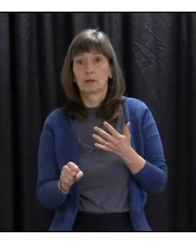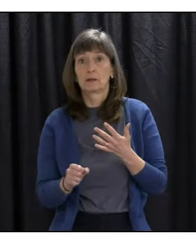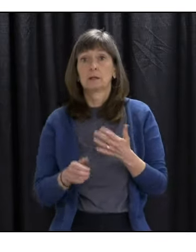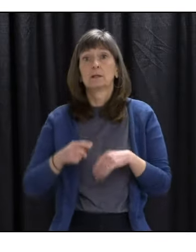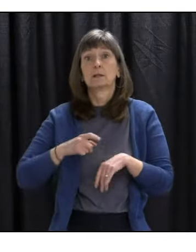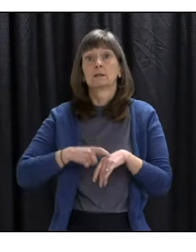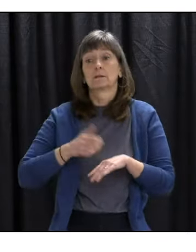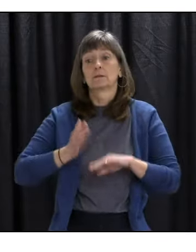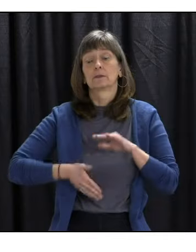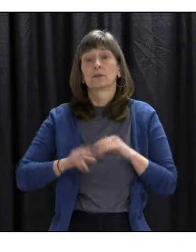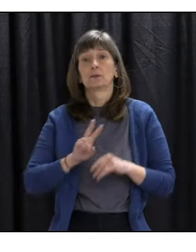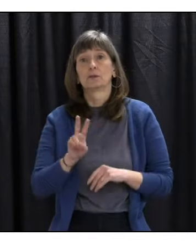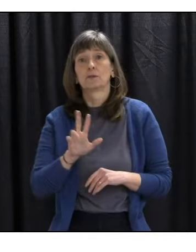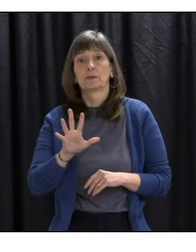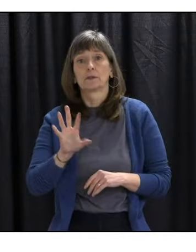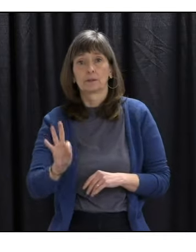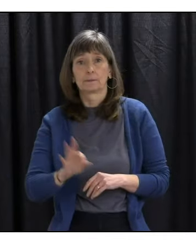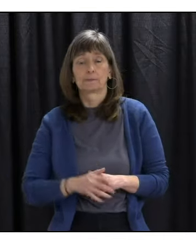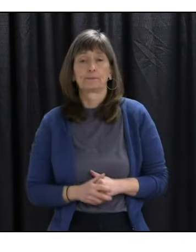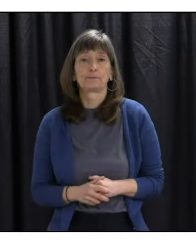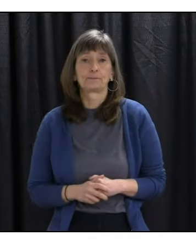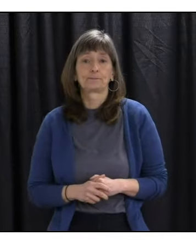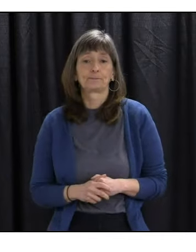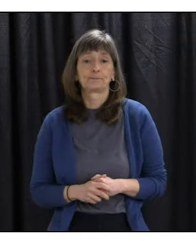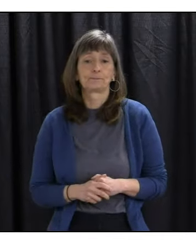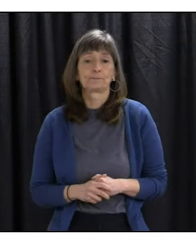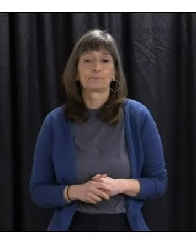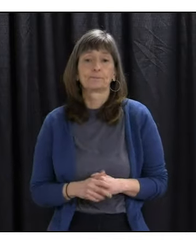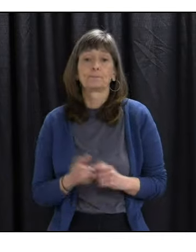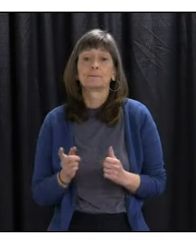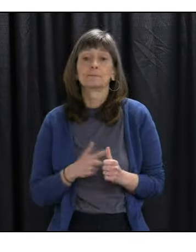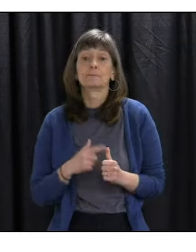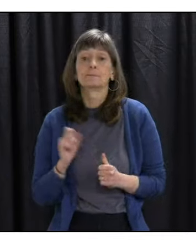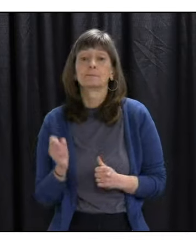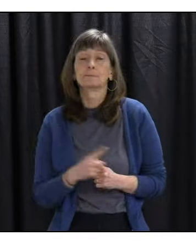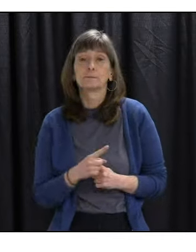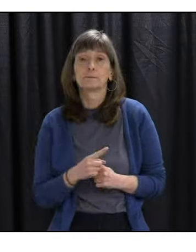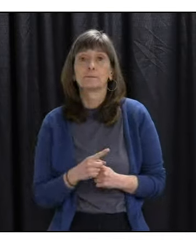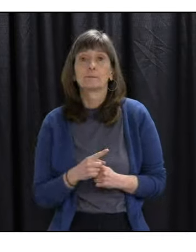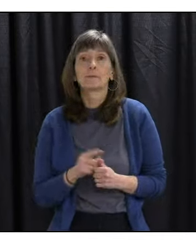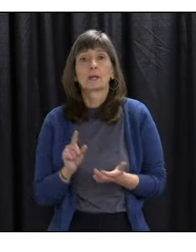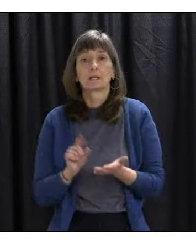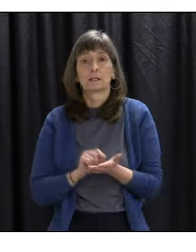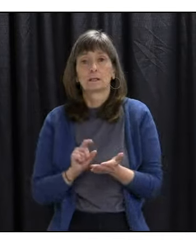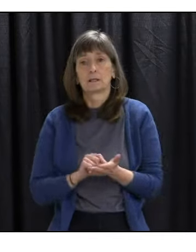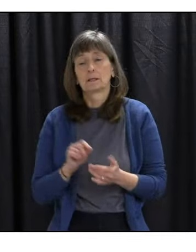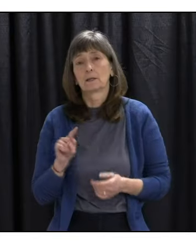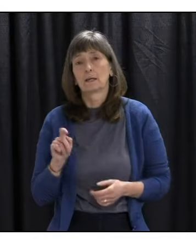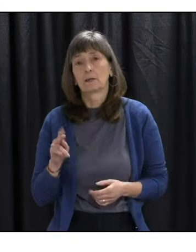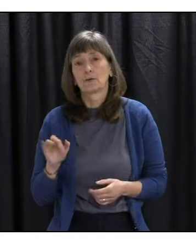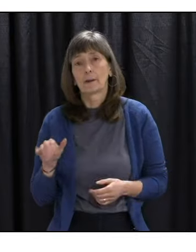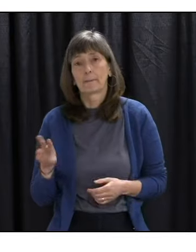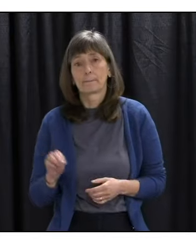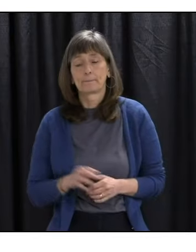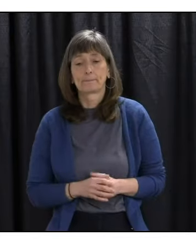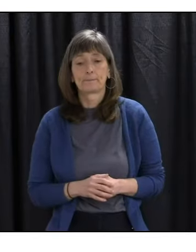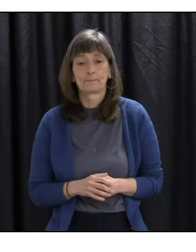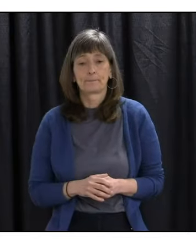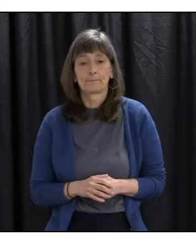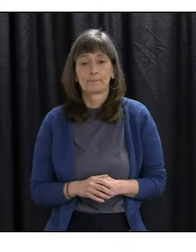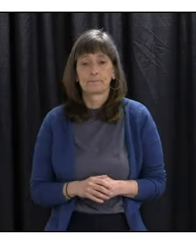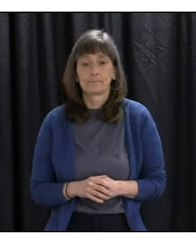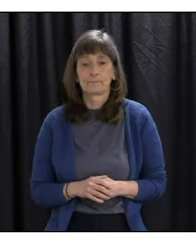and further questions can be emailed. Our first questions today are from Peter Jackson of the Telegram. Please go ahead.